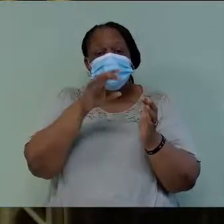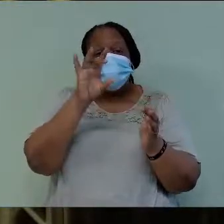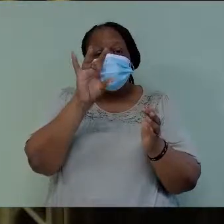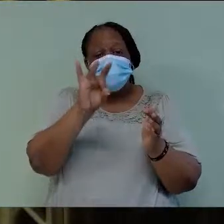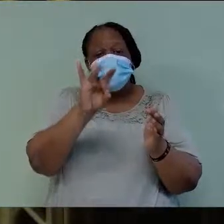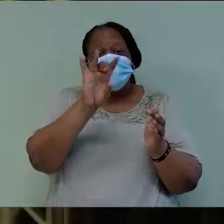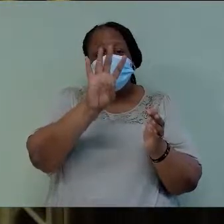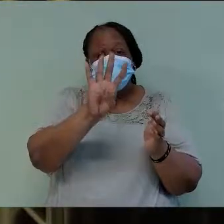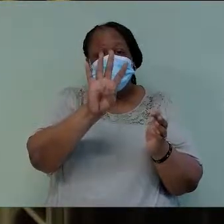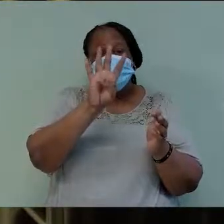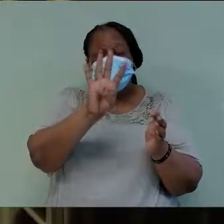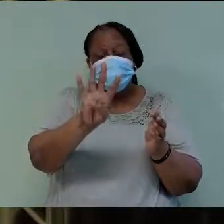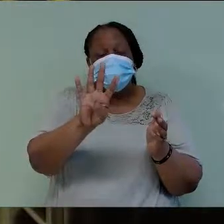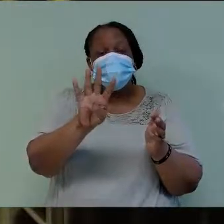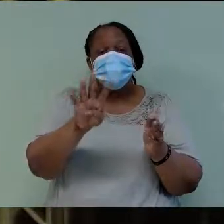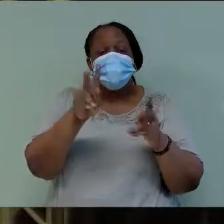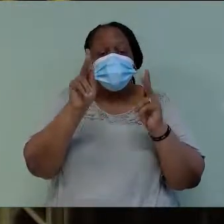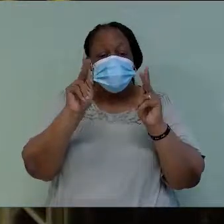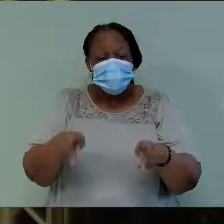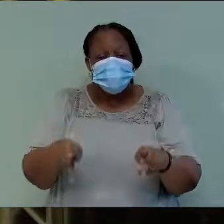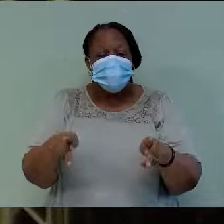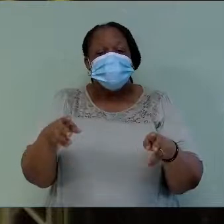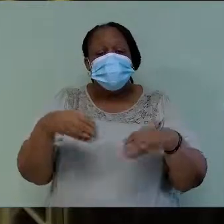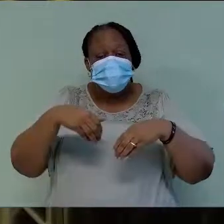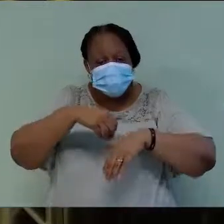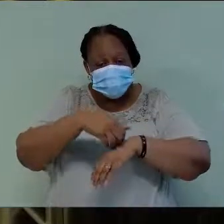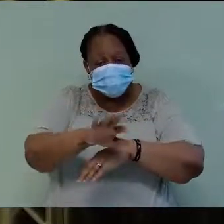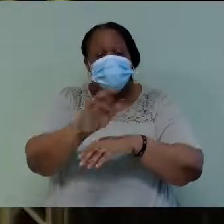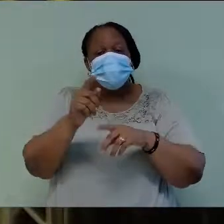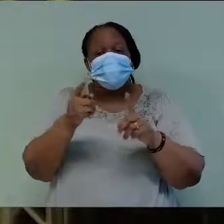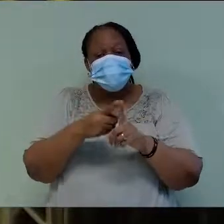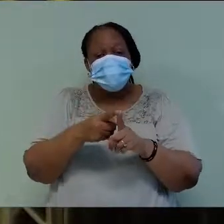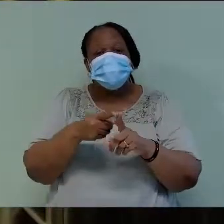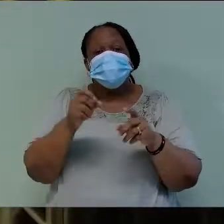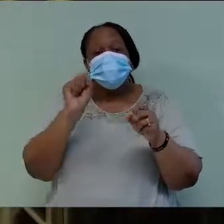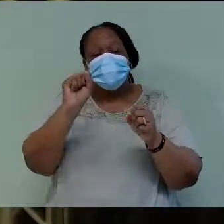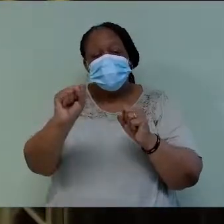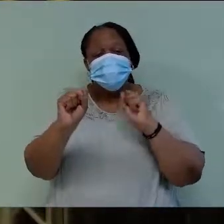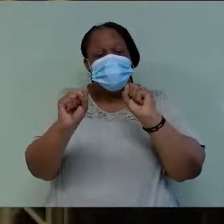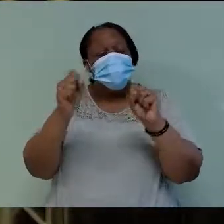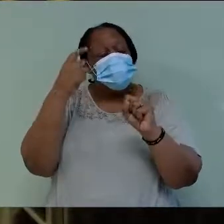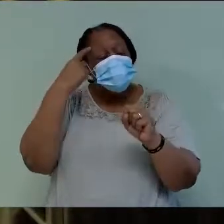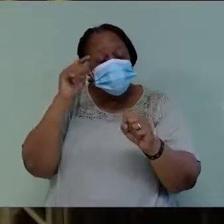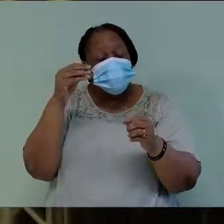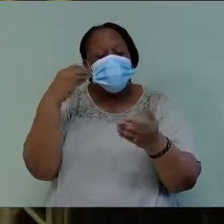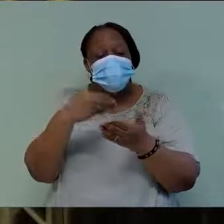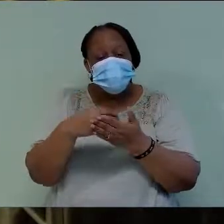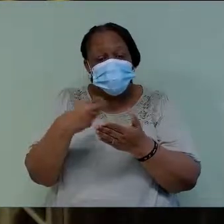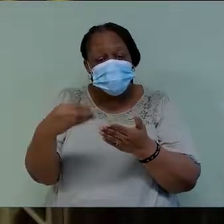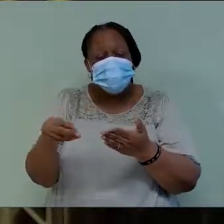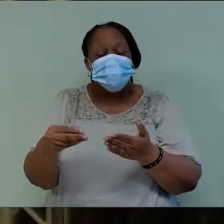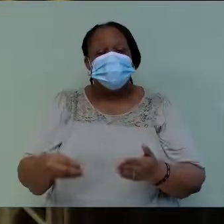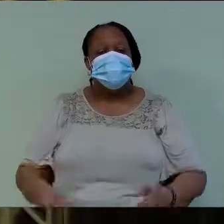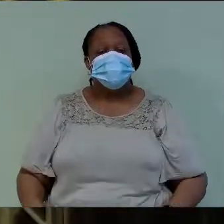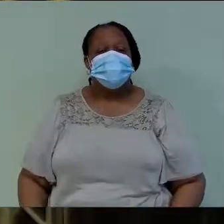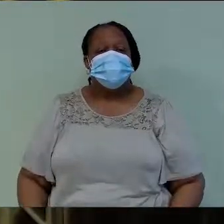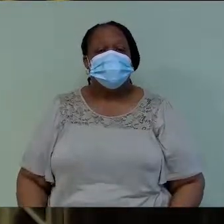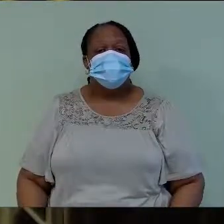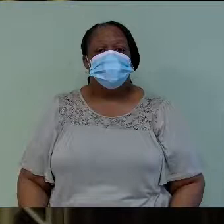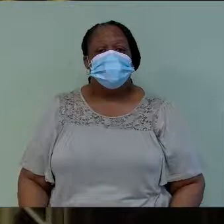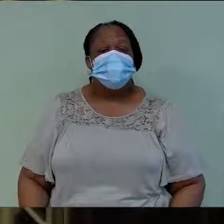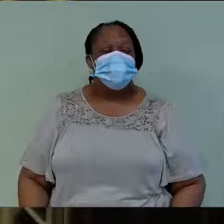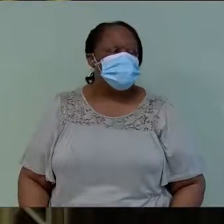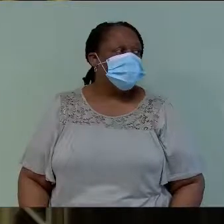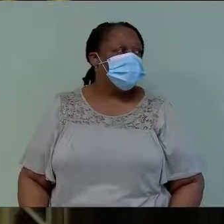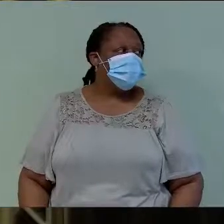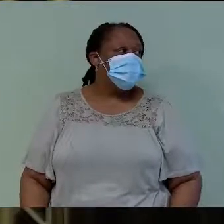6,844 verified applications were sent to Social Security for payment from Syncits and NEOC. According